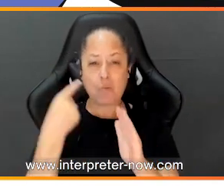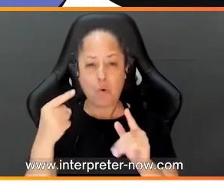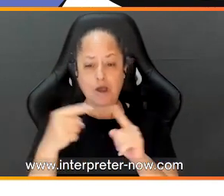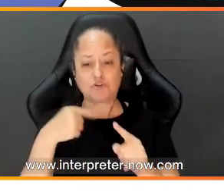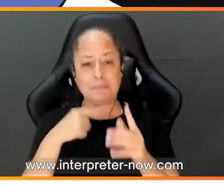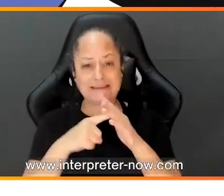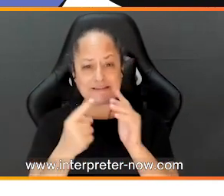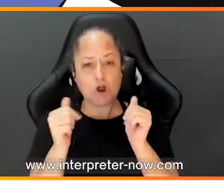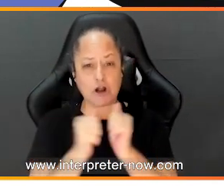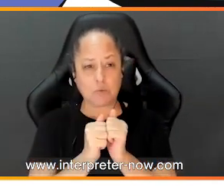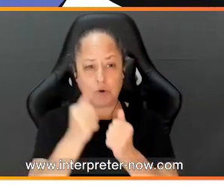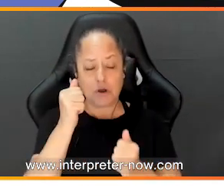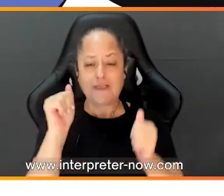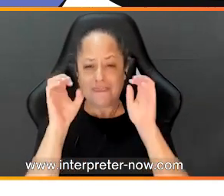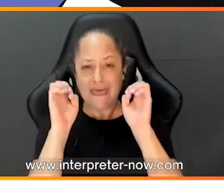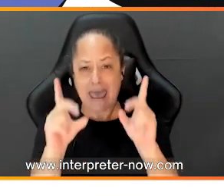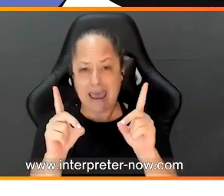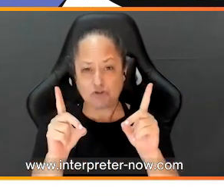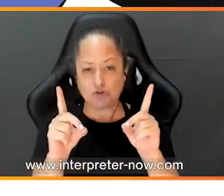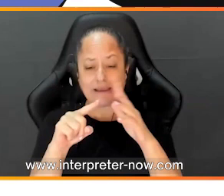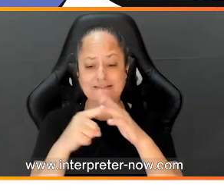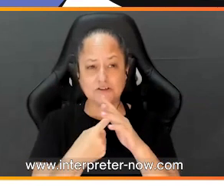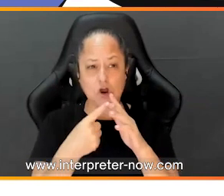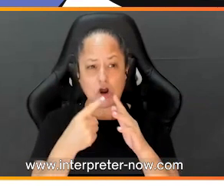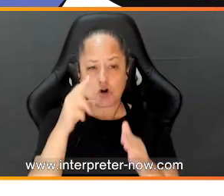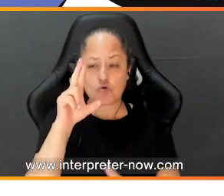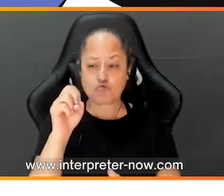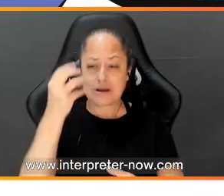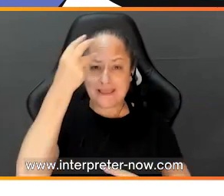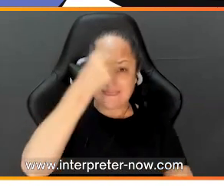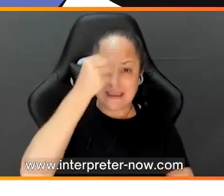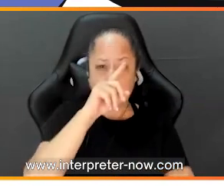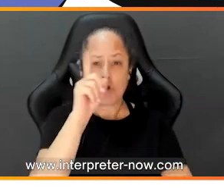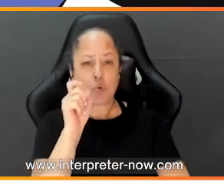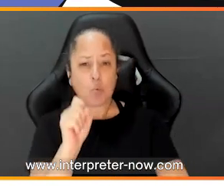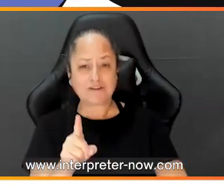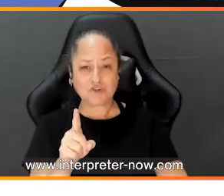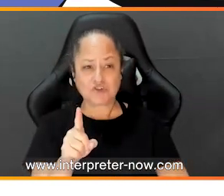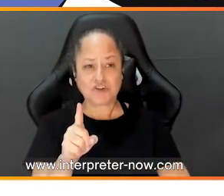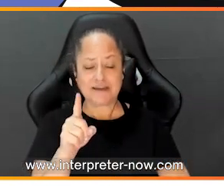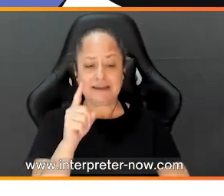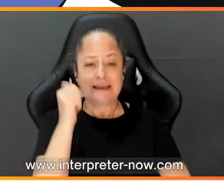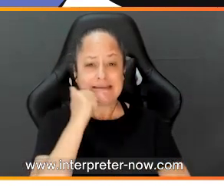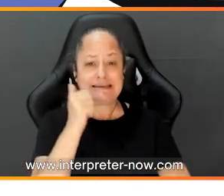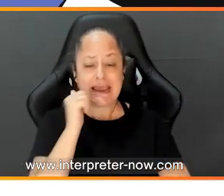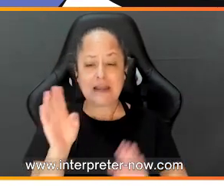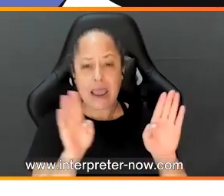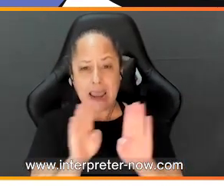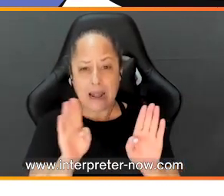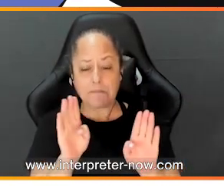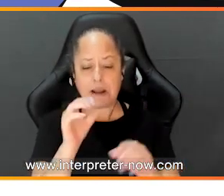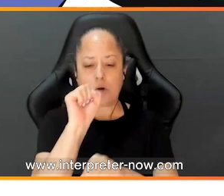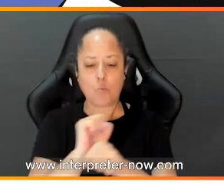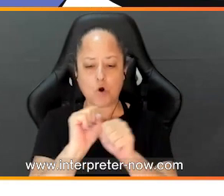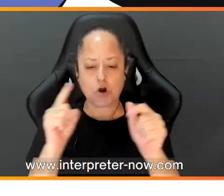shifting from subjects to participants to partners. And that I think is a huge, that